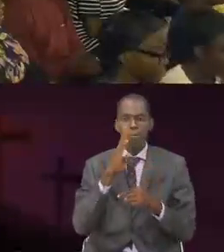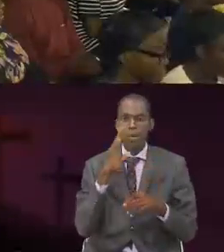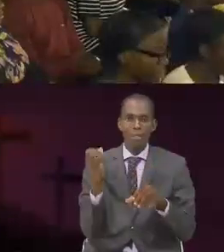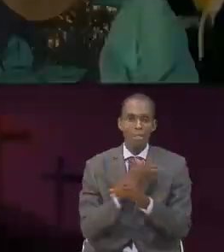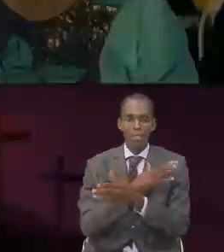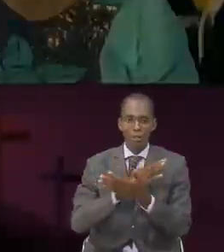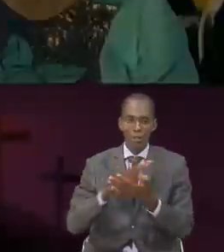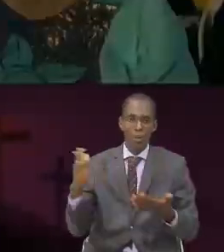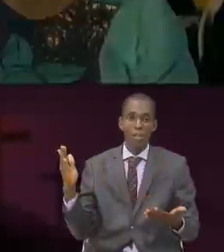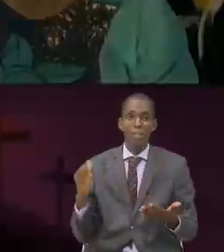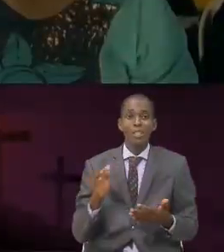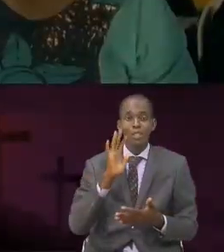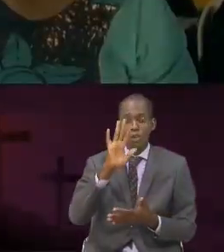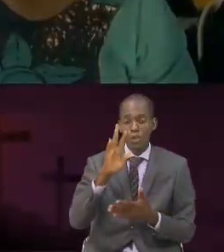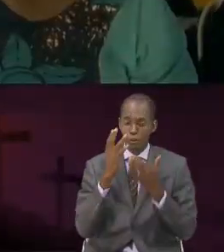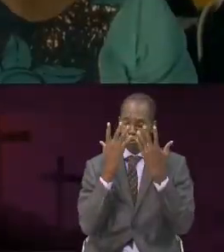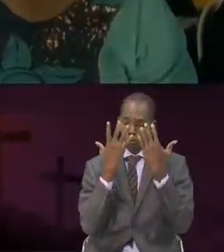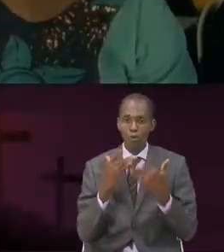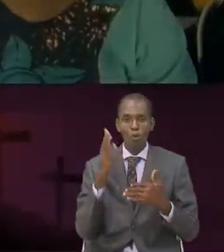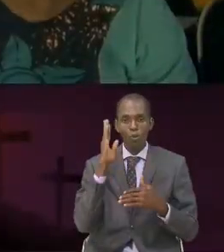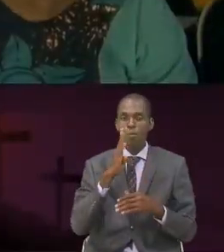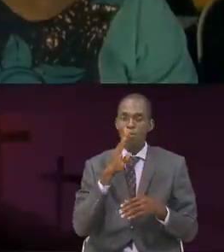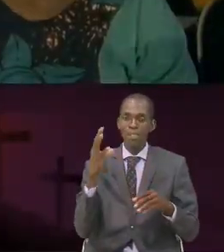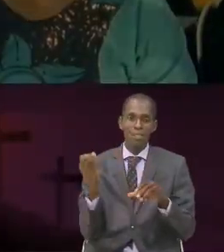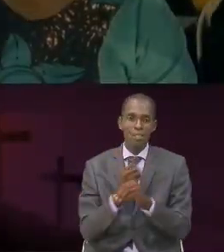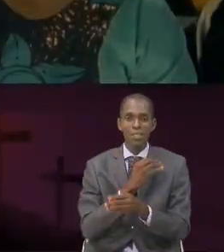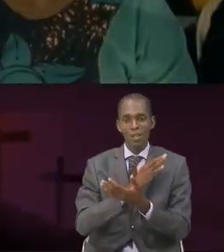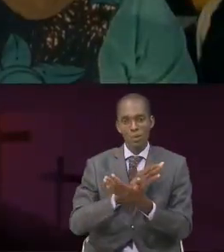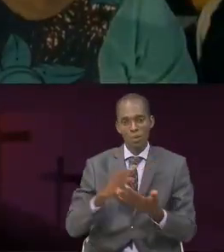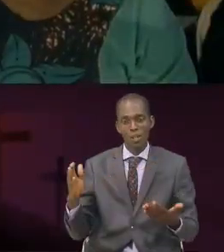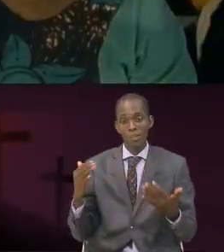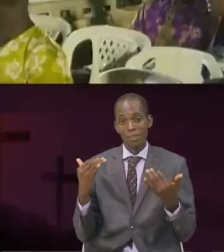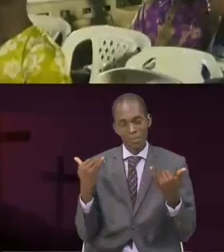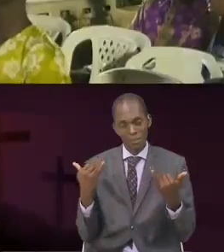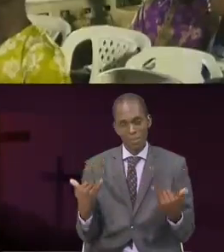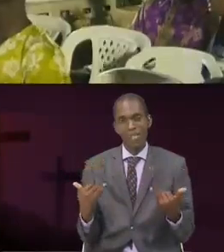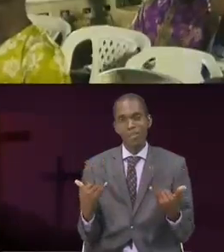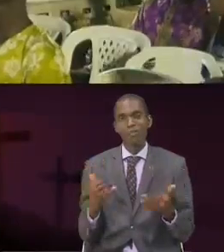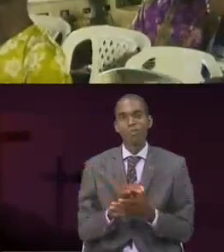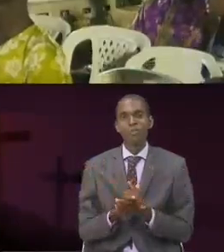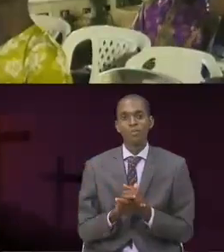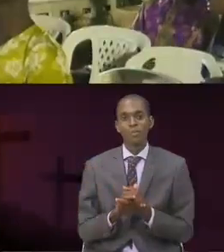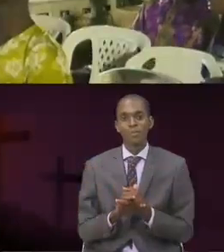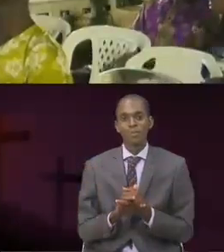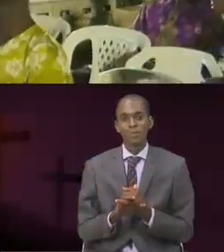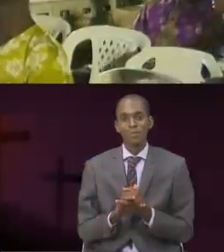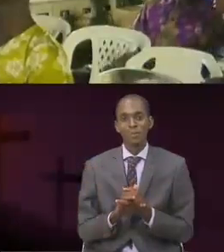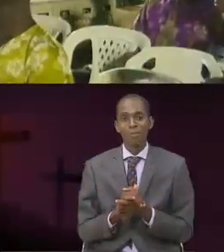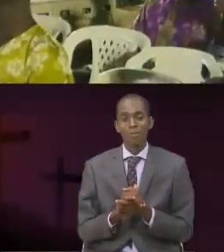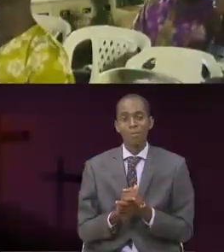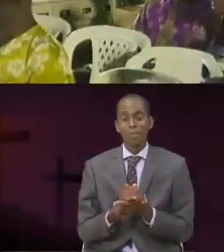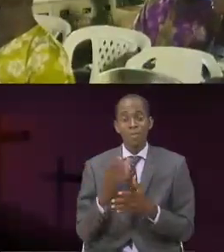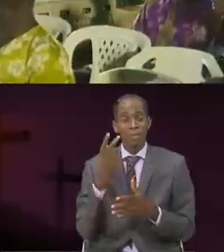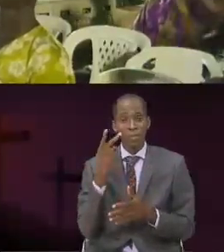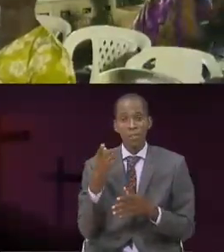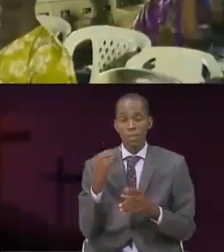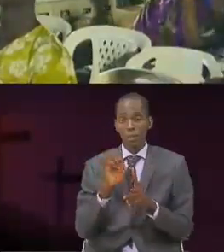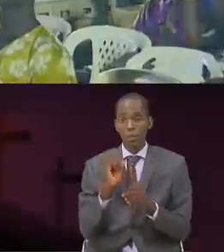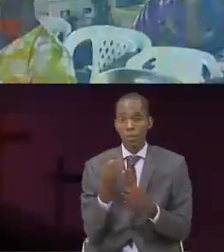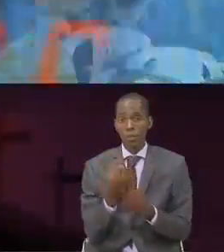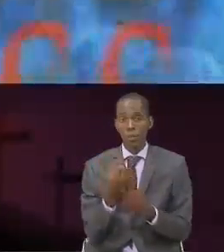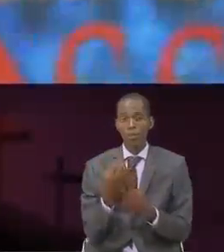Solace will come. Your tears will be wiped away. Your sorrow will be taken away.